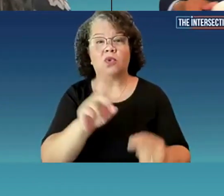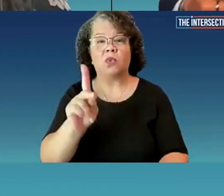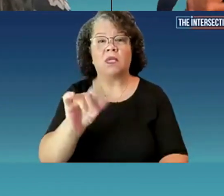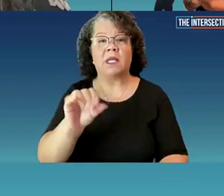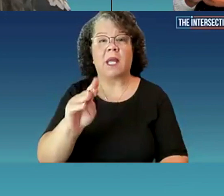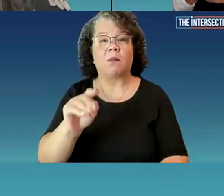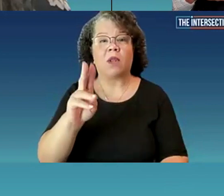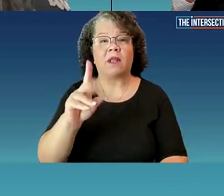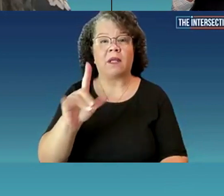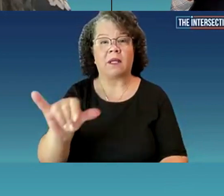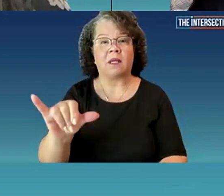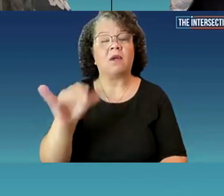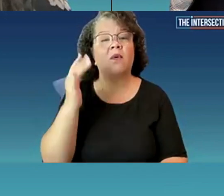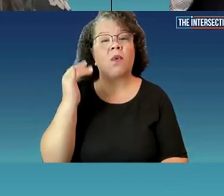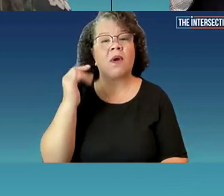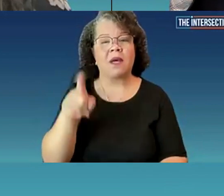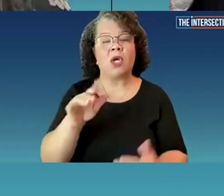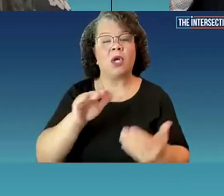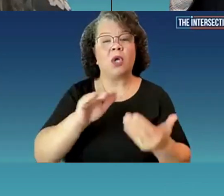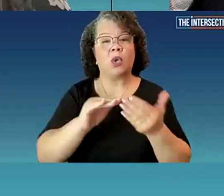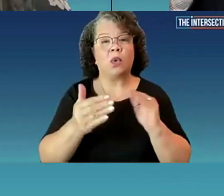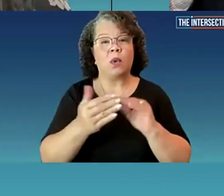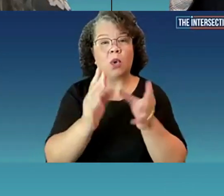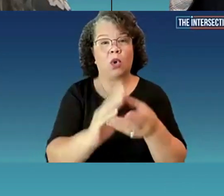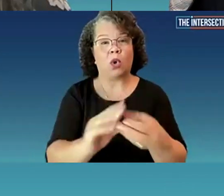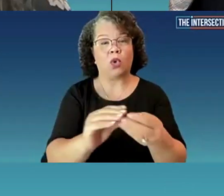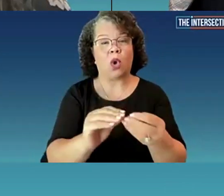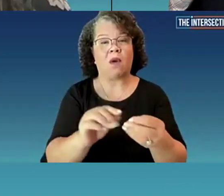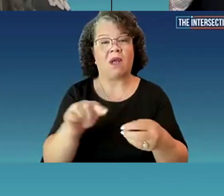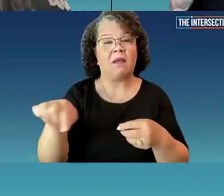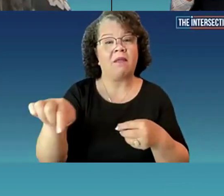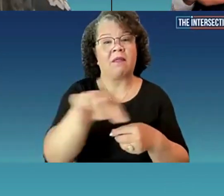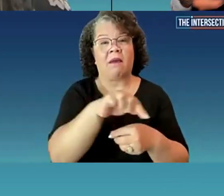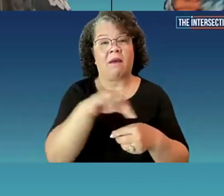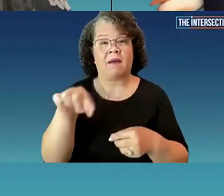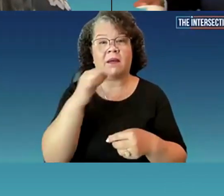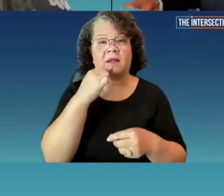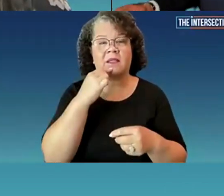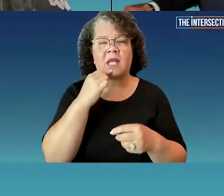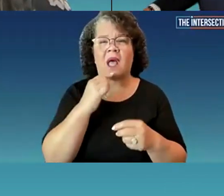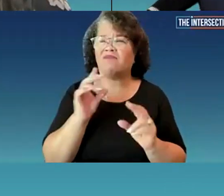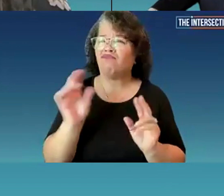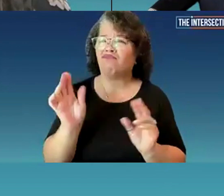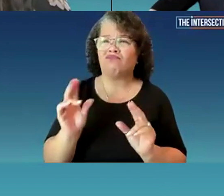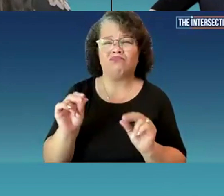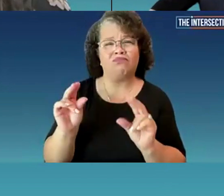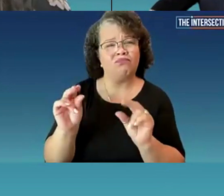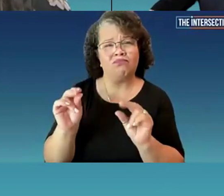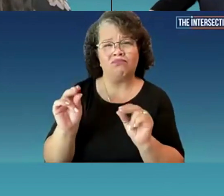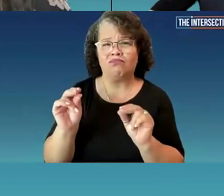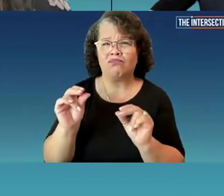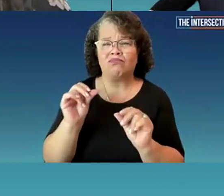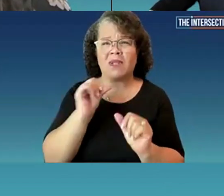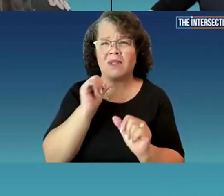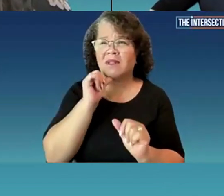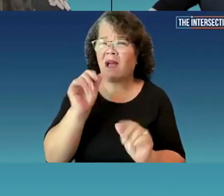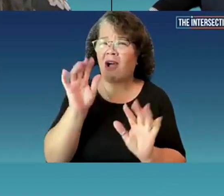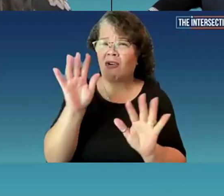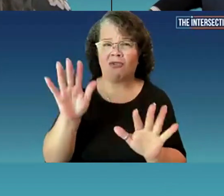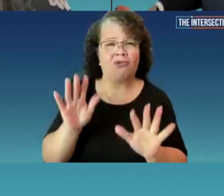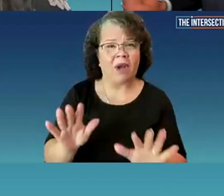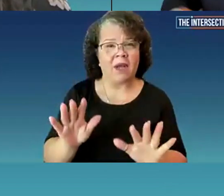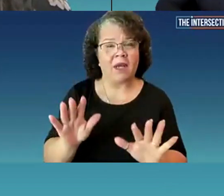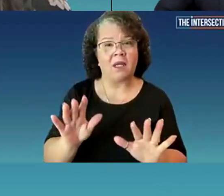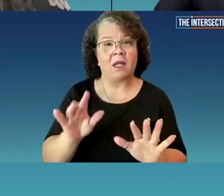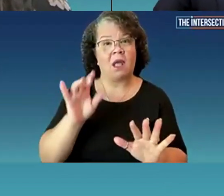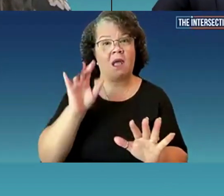because the community stories saying, it isn't great, was a real